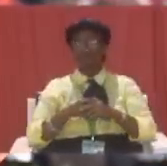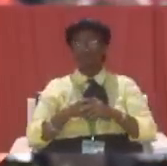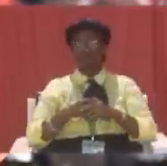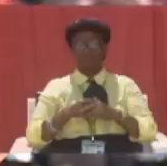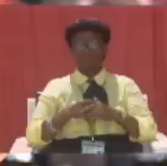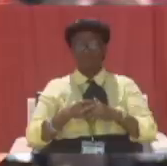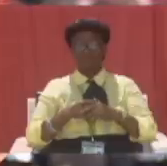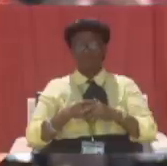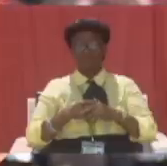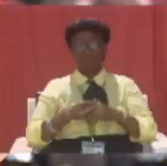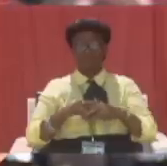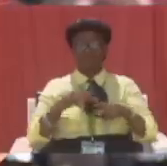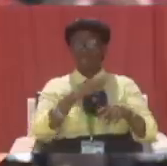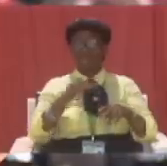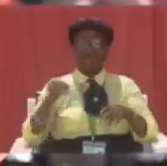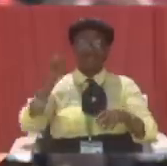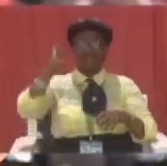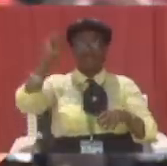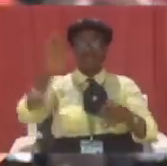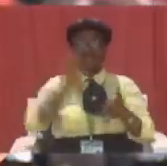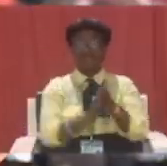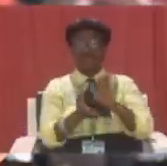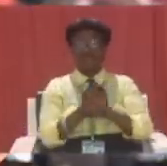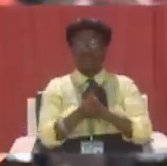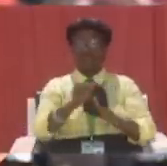And it became a wonder.